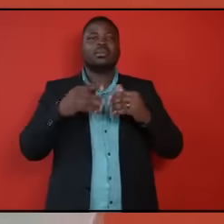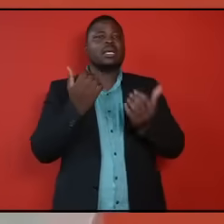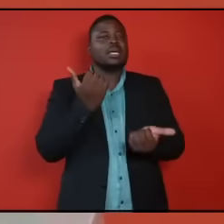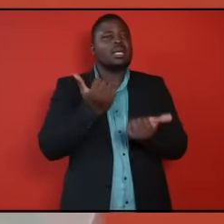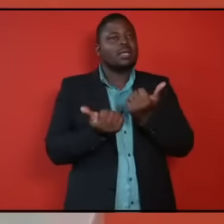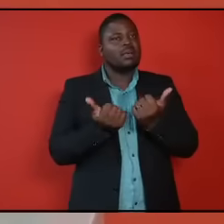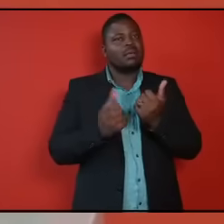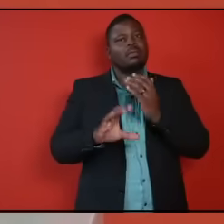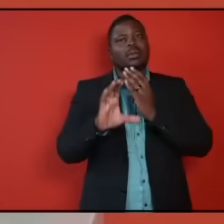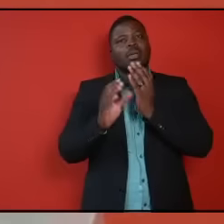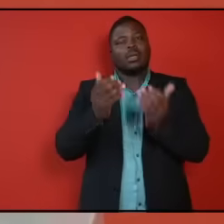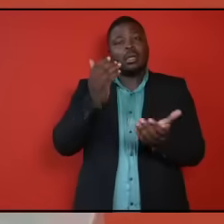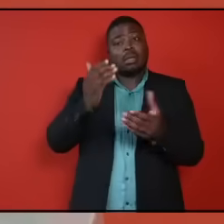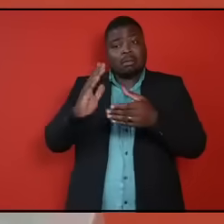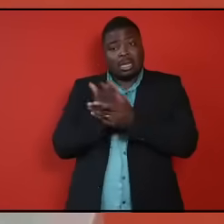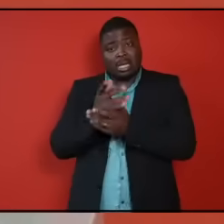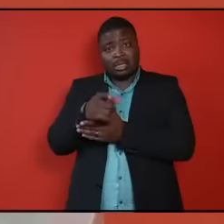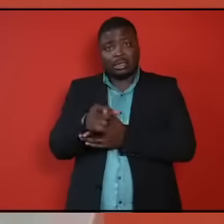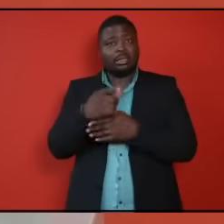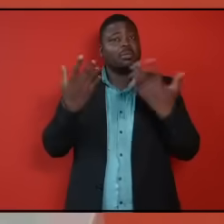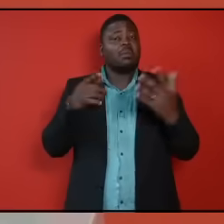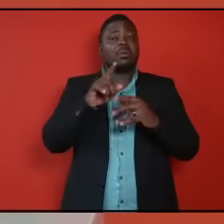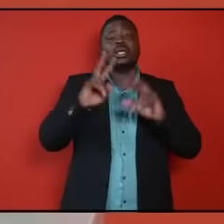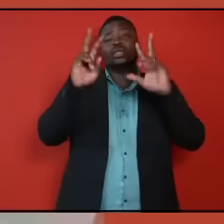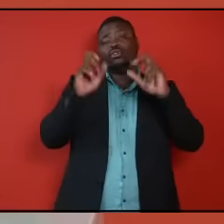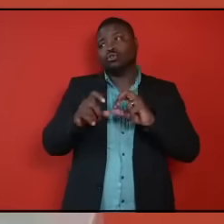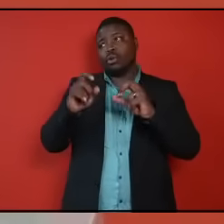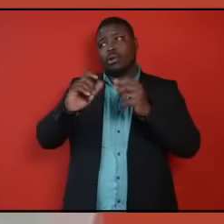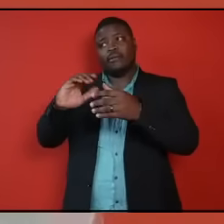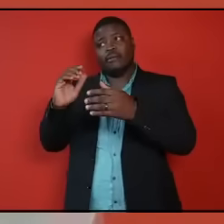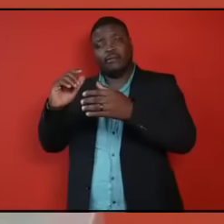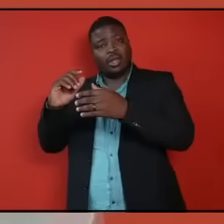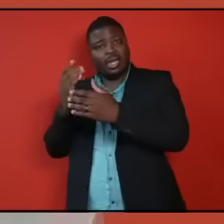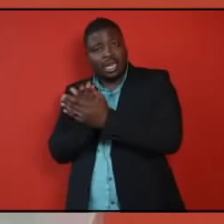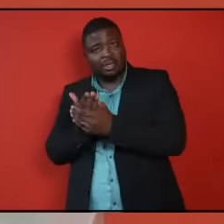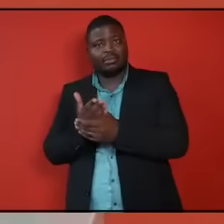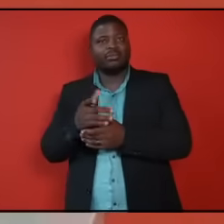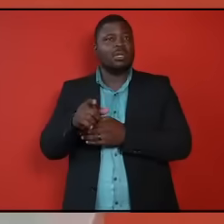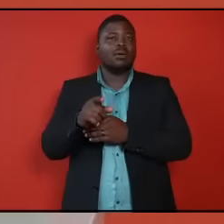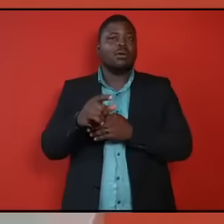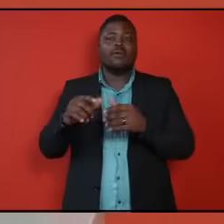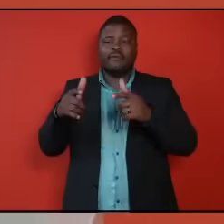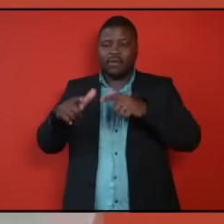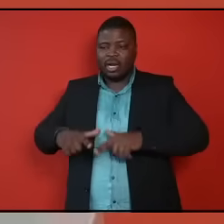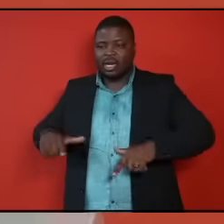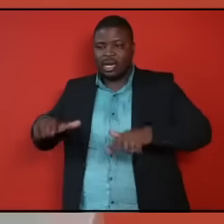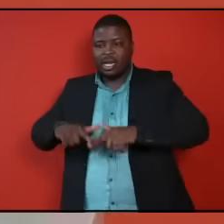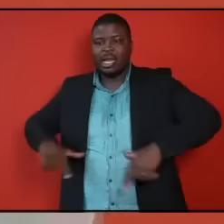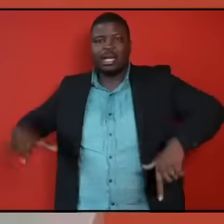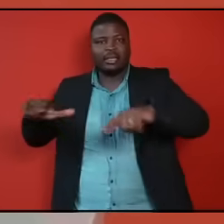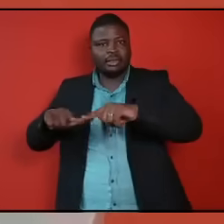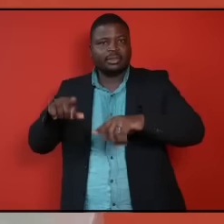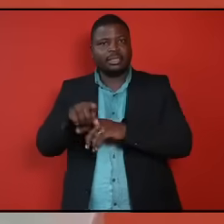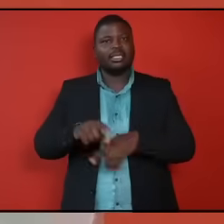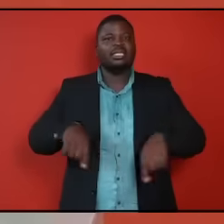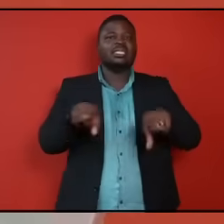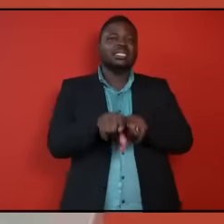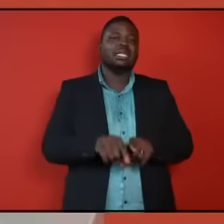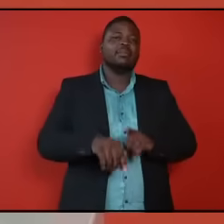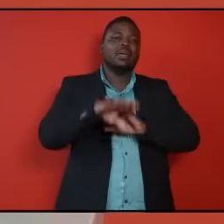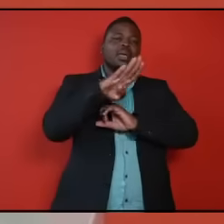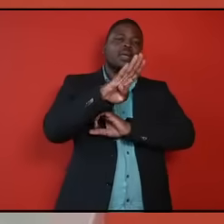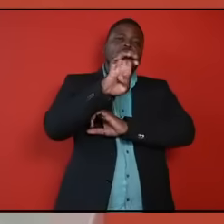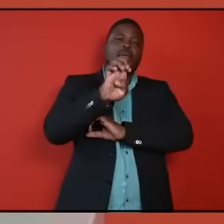why we'll fight anything that wants to remove Bella Act. We will never allow anything that seeks to reverse the